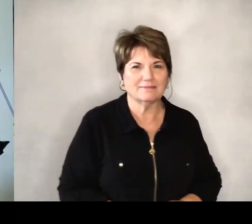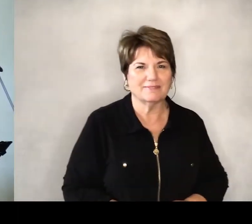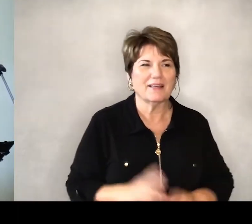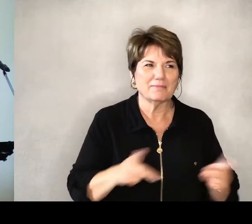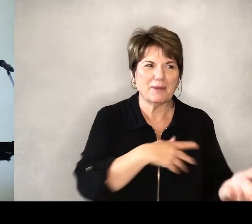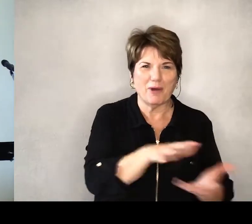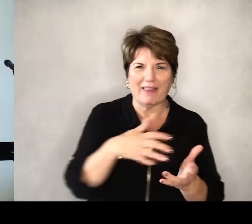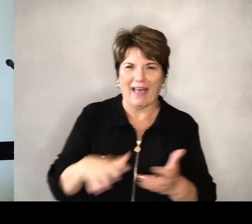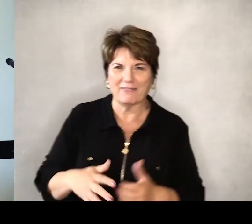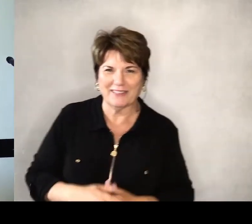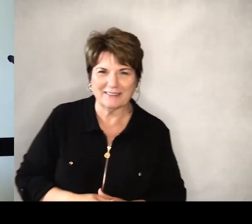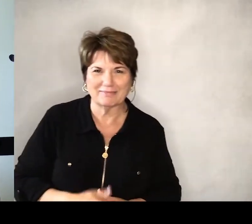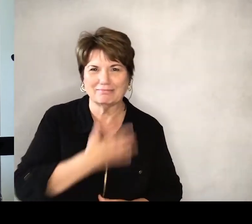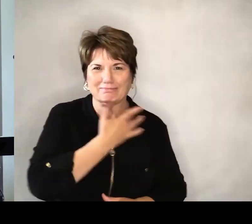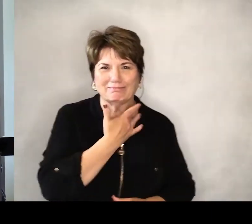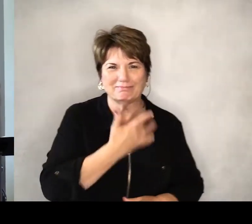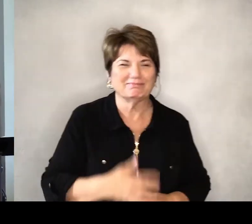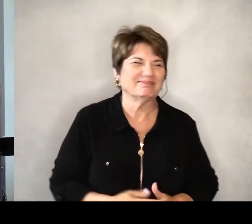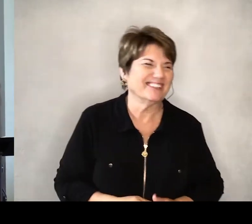Great.